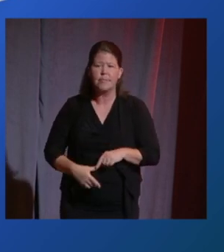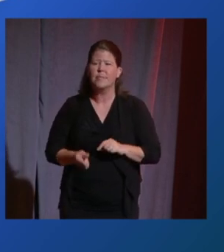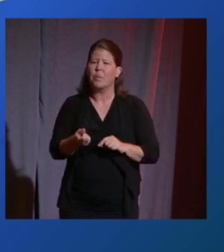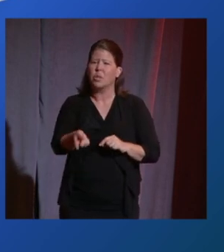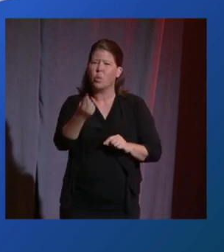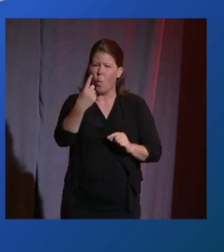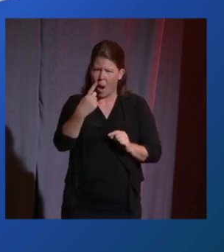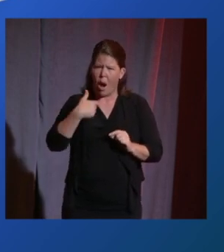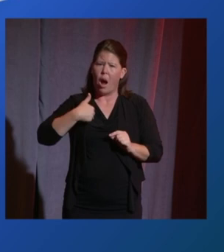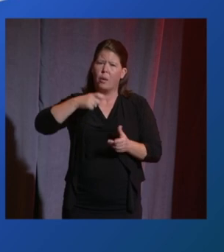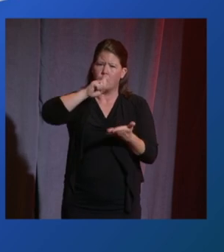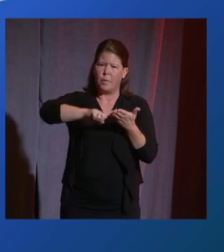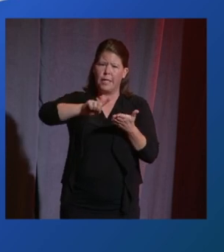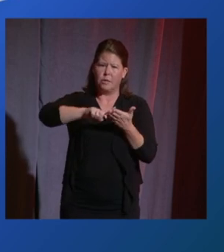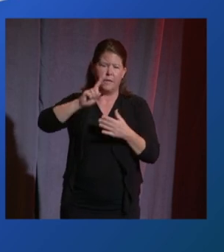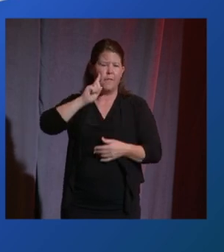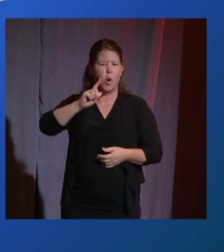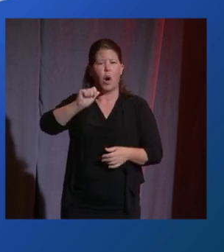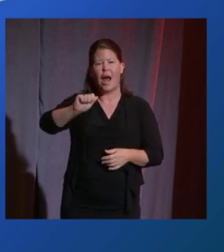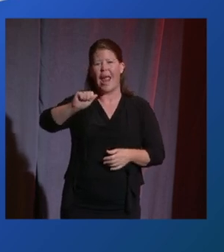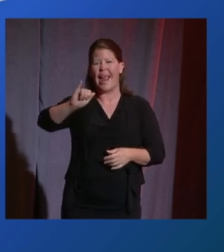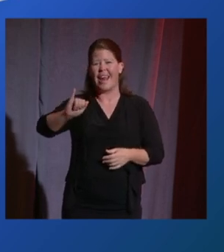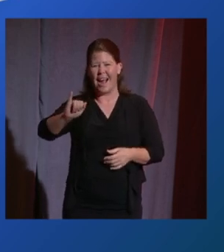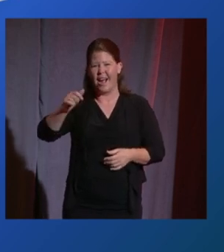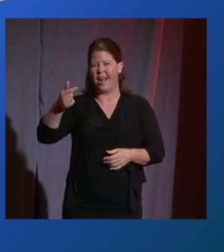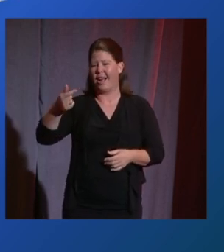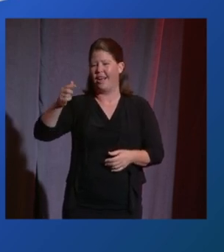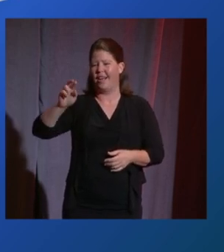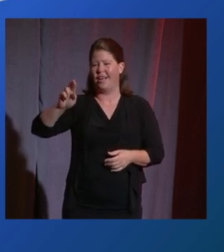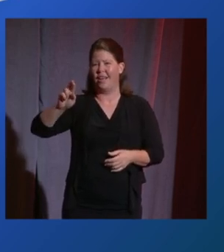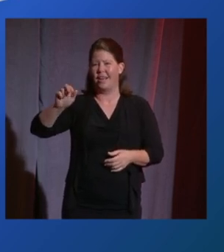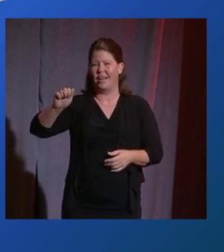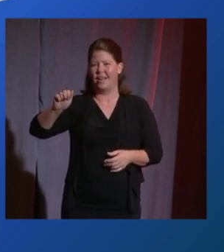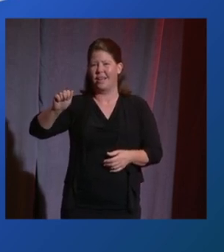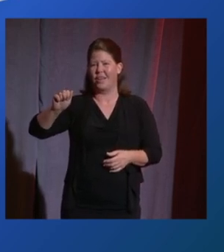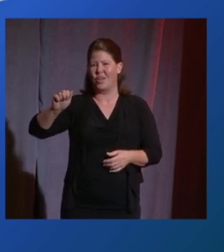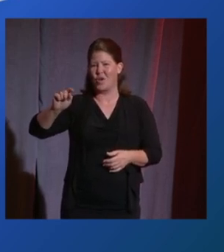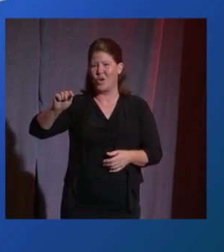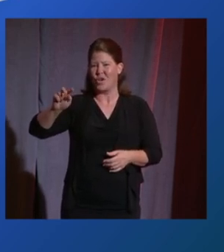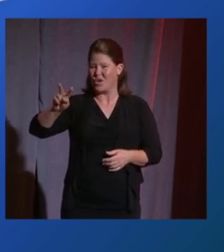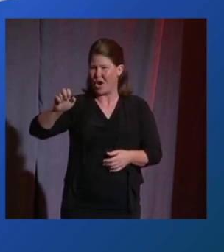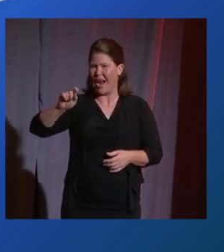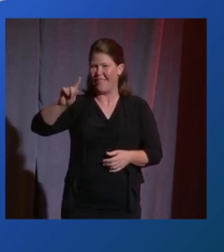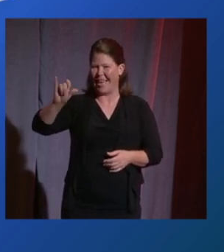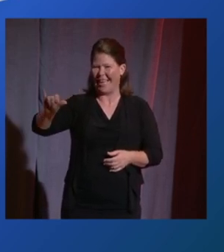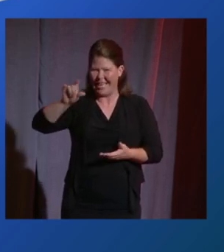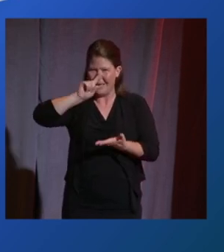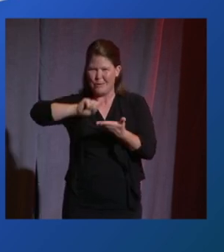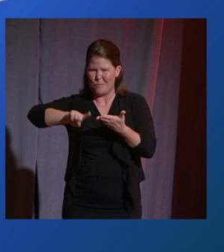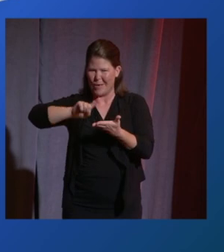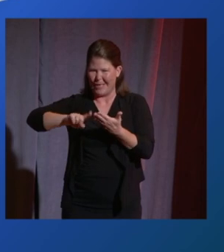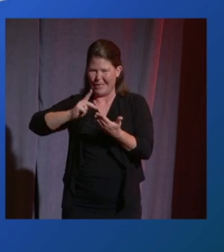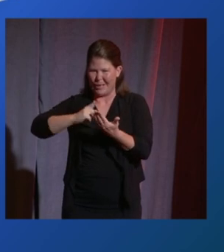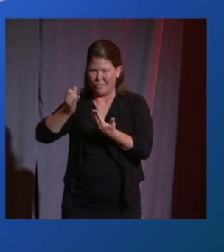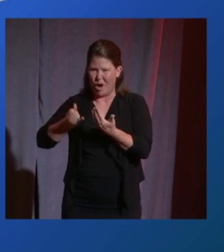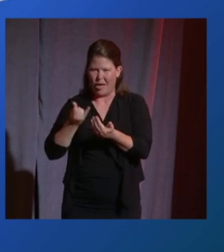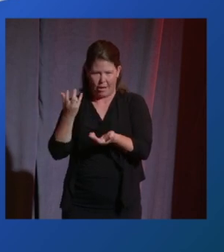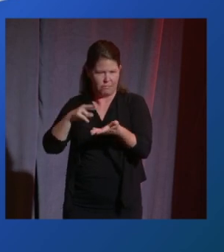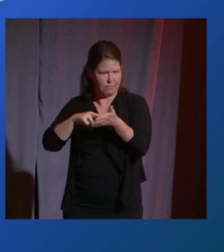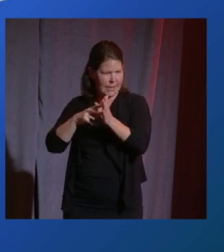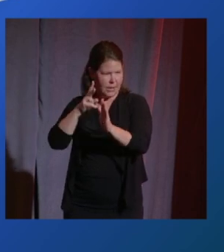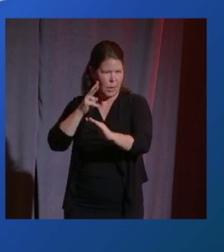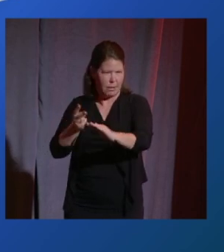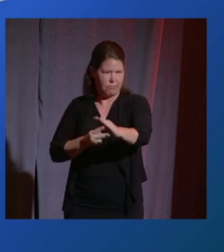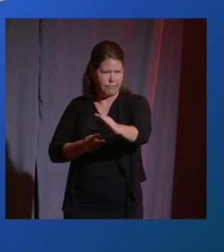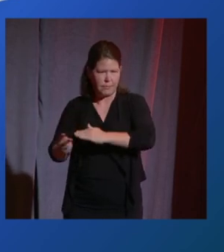gravity project where we predict gravity anomalies um using artificial intelligence and machine learning um for